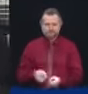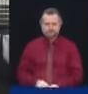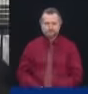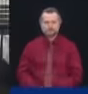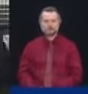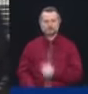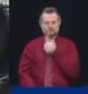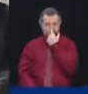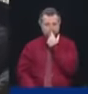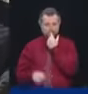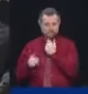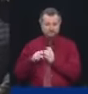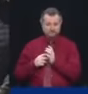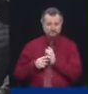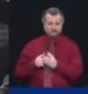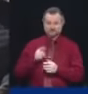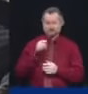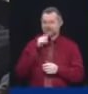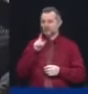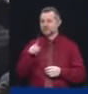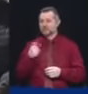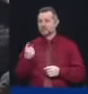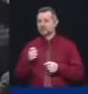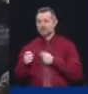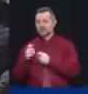been managing the fair, but also